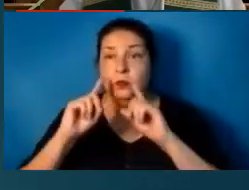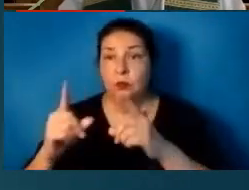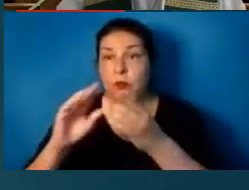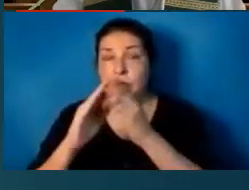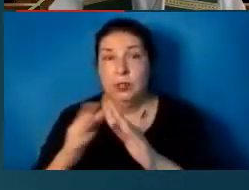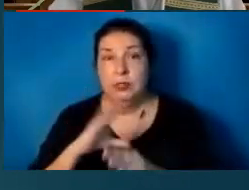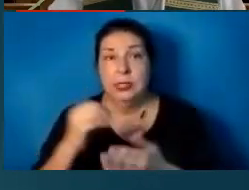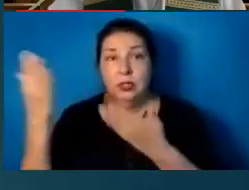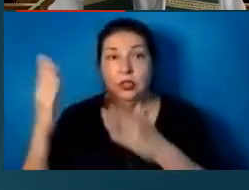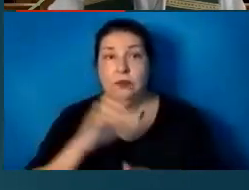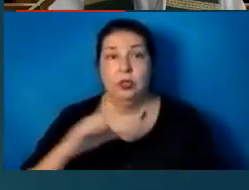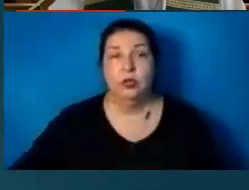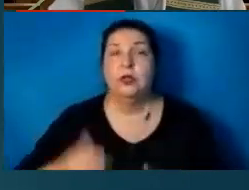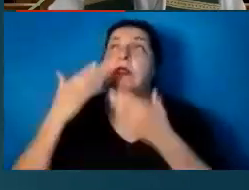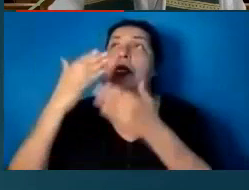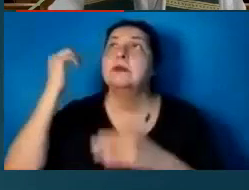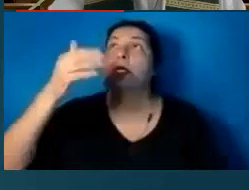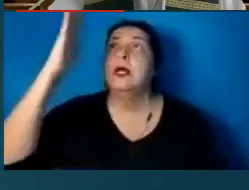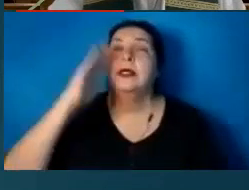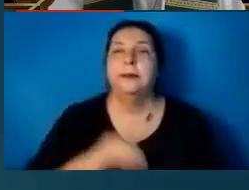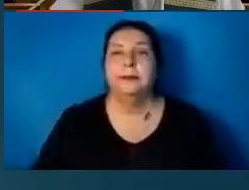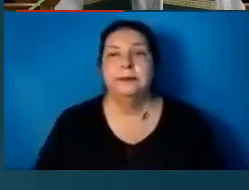And serve the Lord.